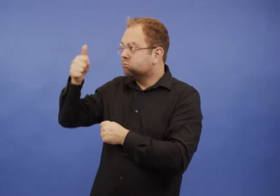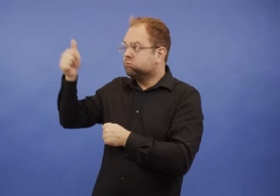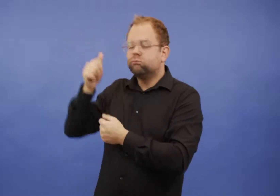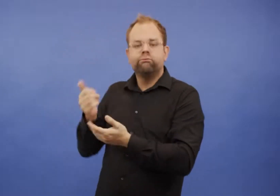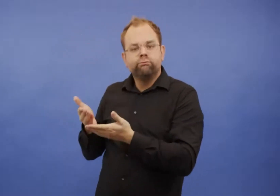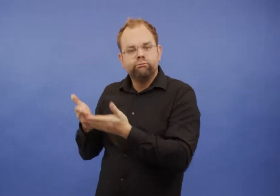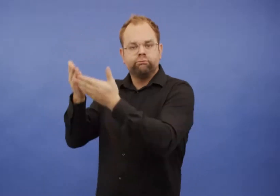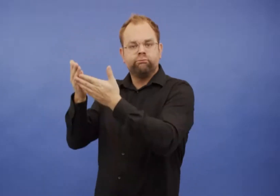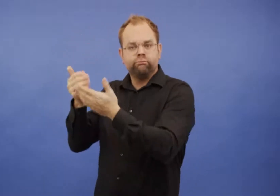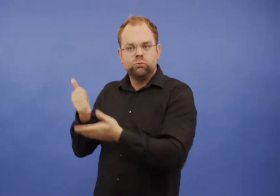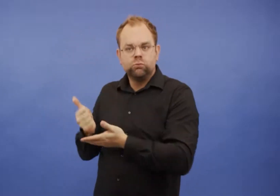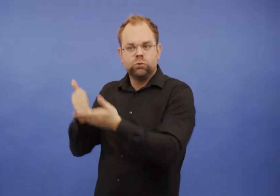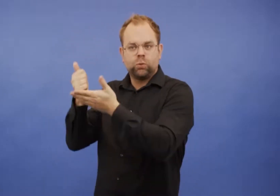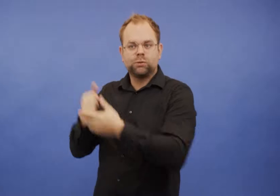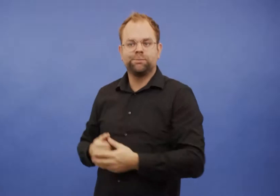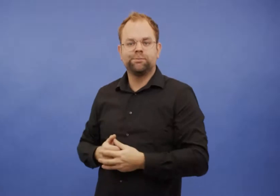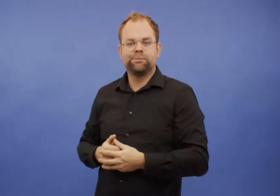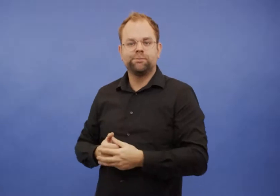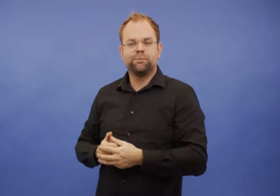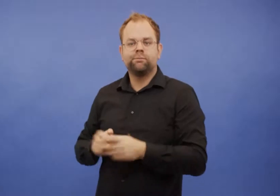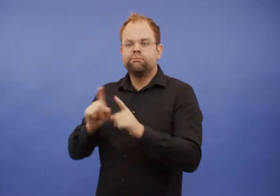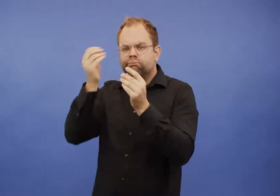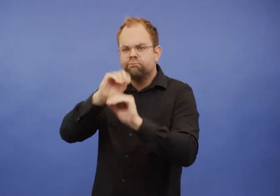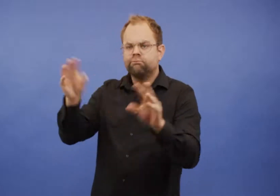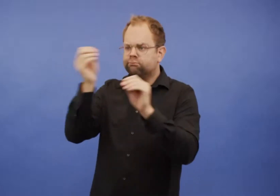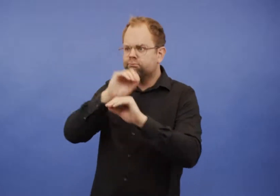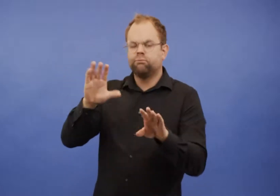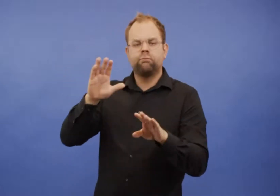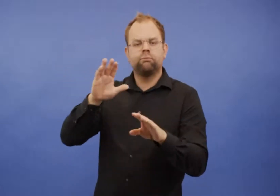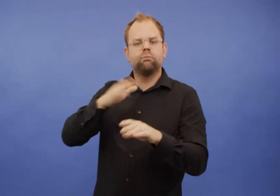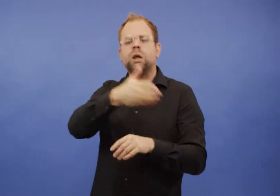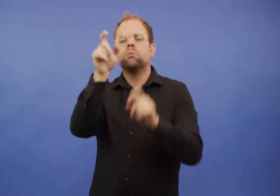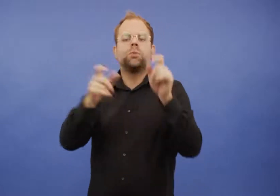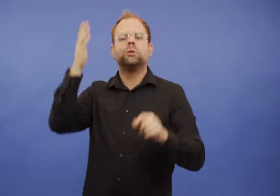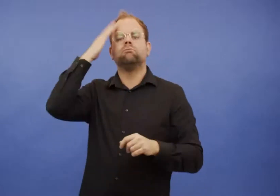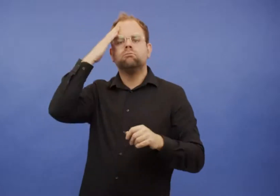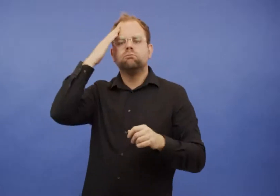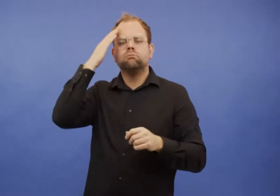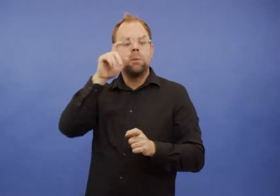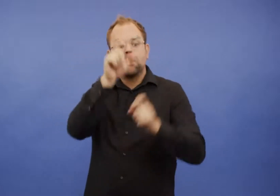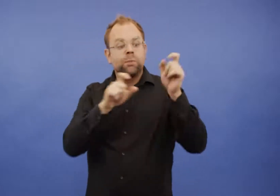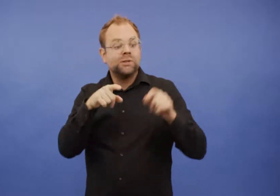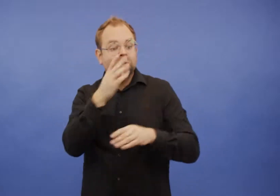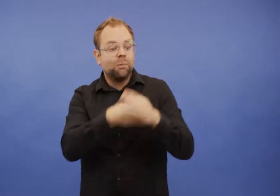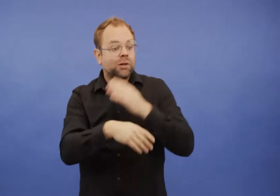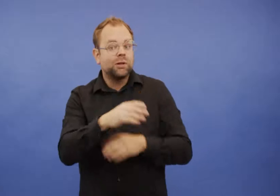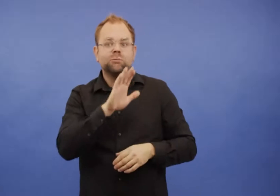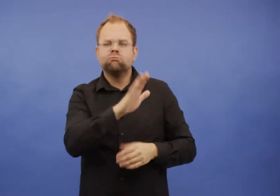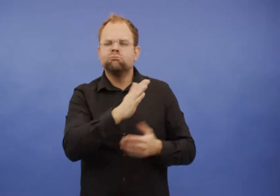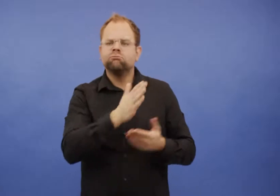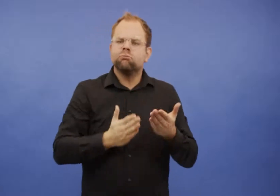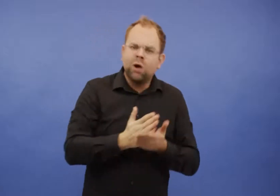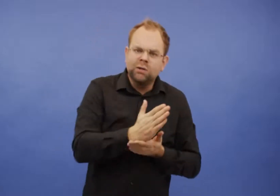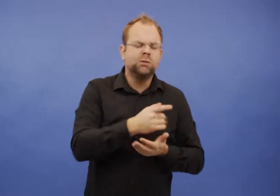media. There's a full accessible version about the report.